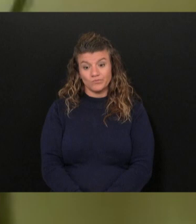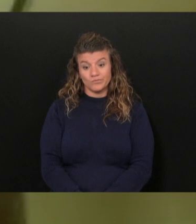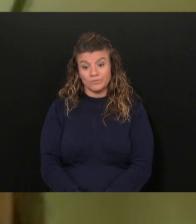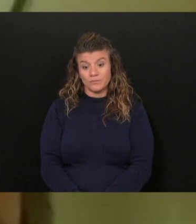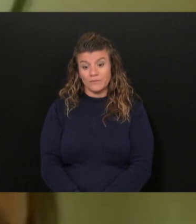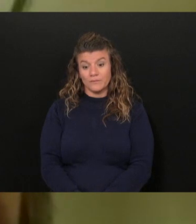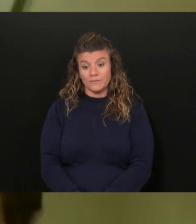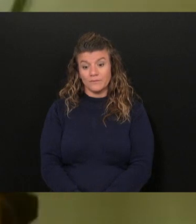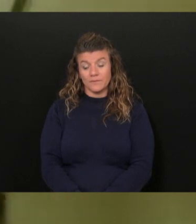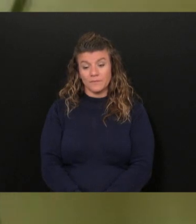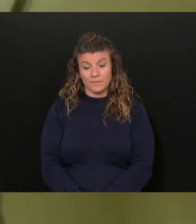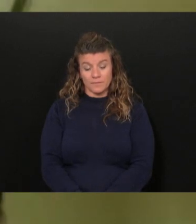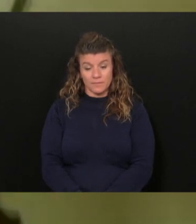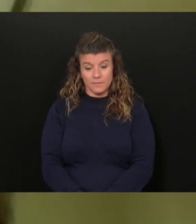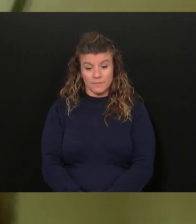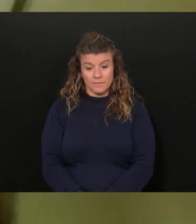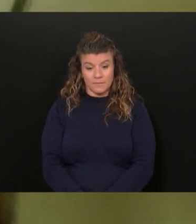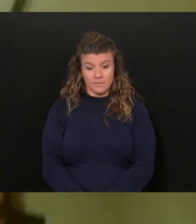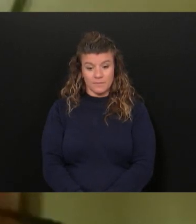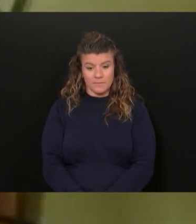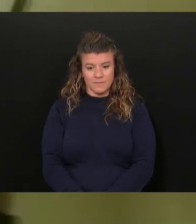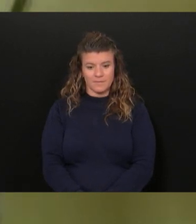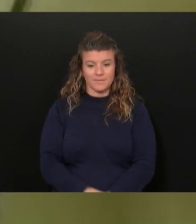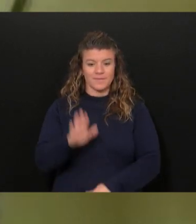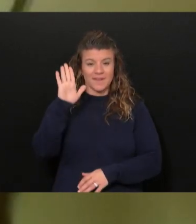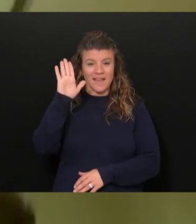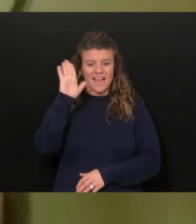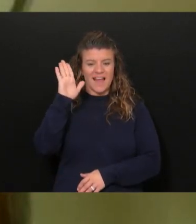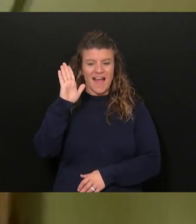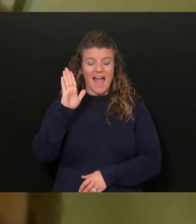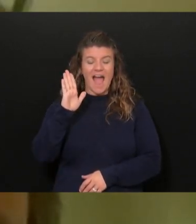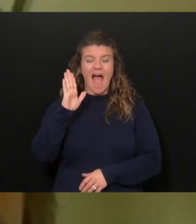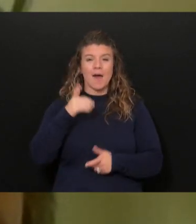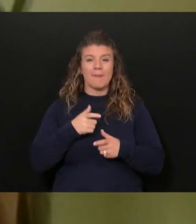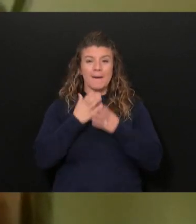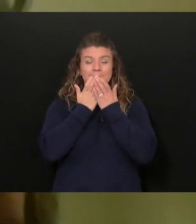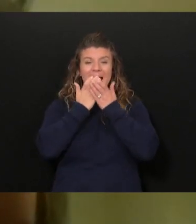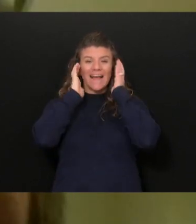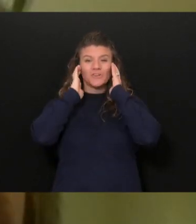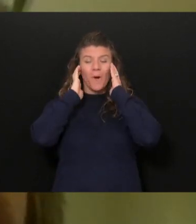Tried the mask. Sorry. Had my mask on